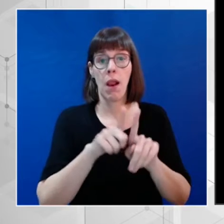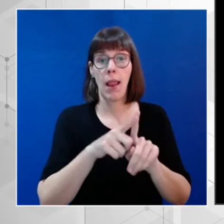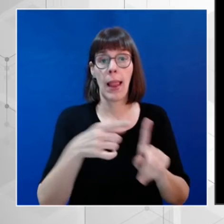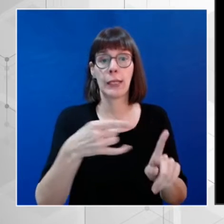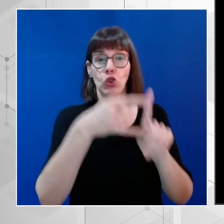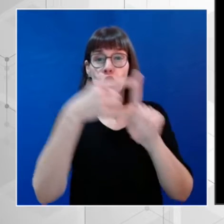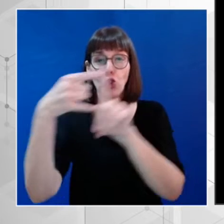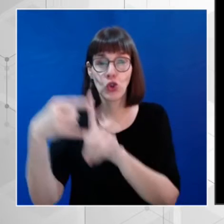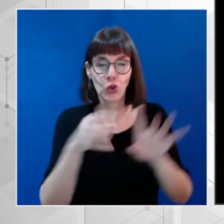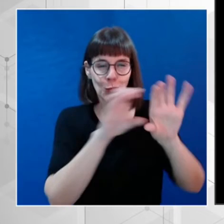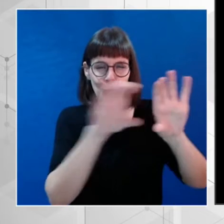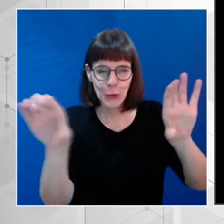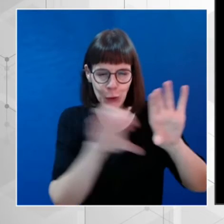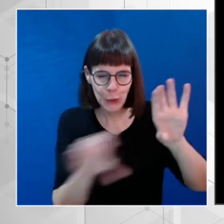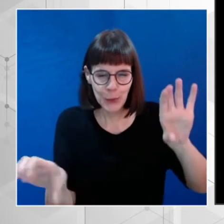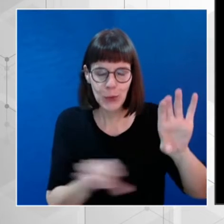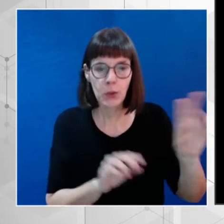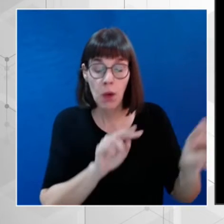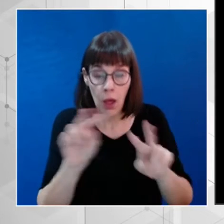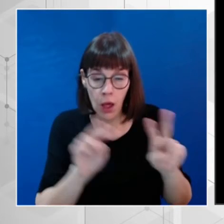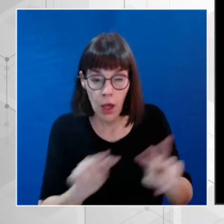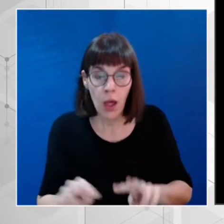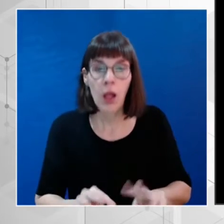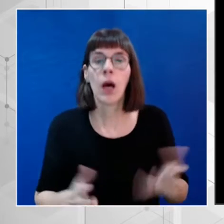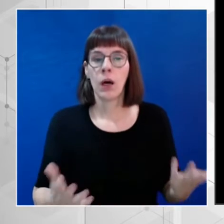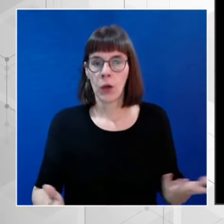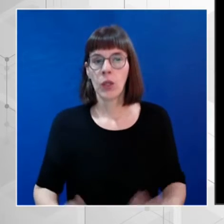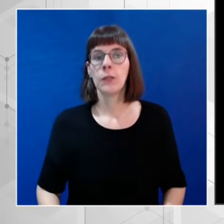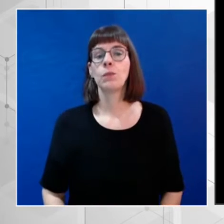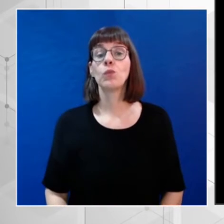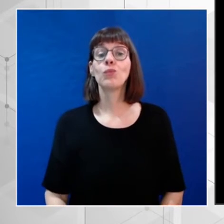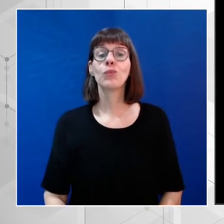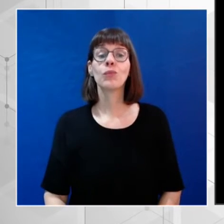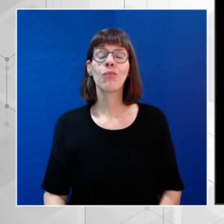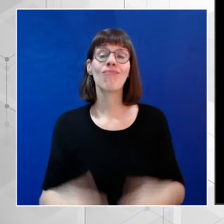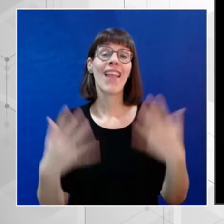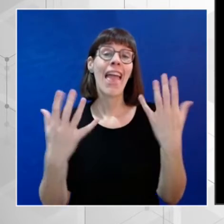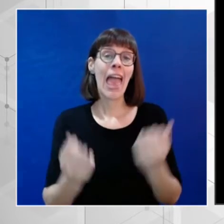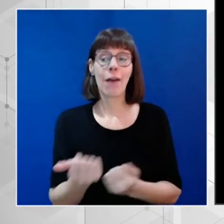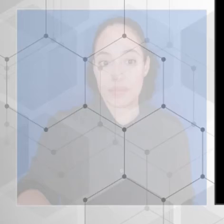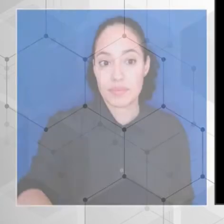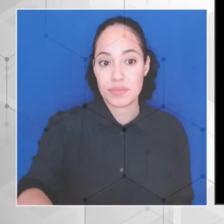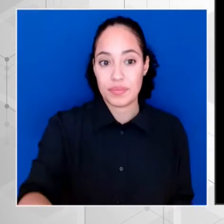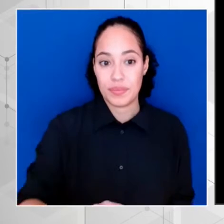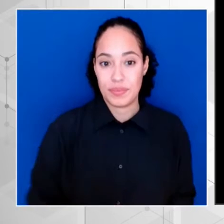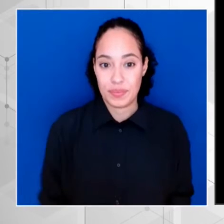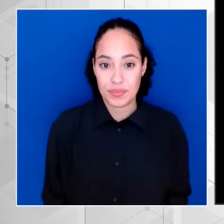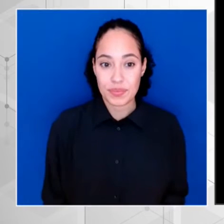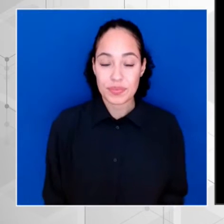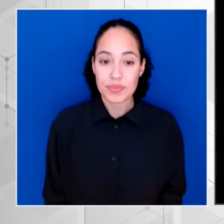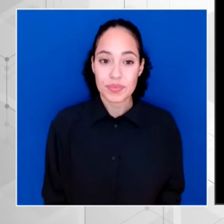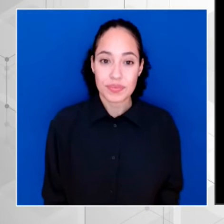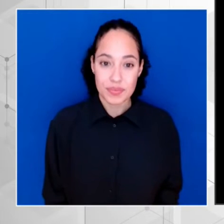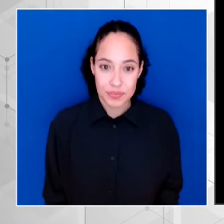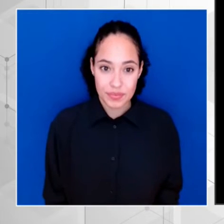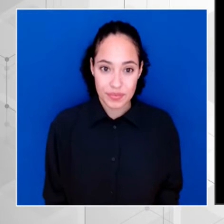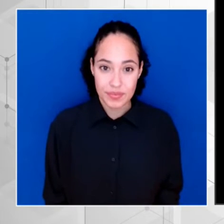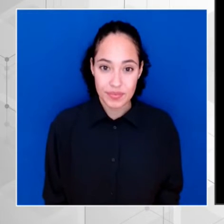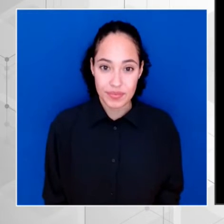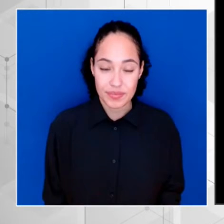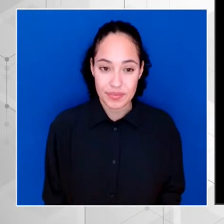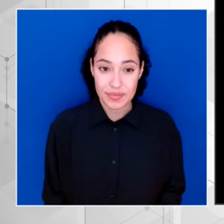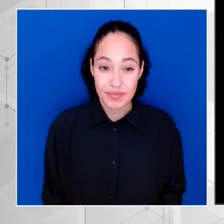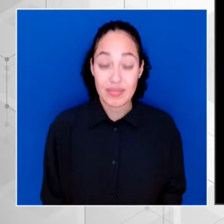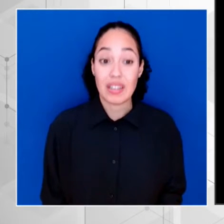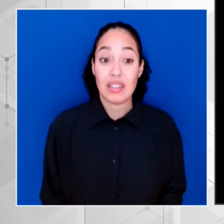Speaking of overload, some of us are good at multitasking, but not all of us are. I'm not. Shifting